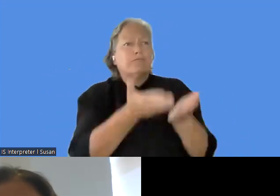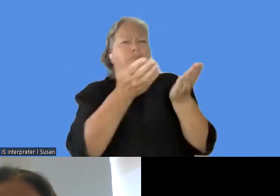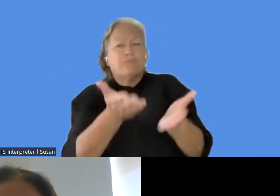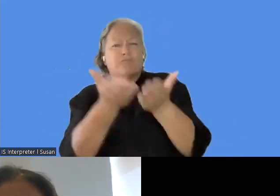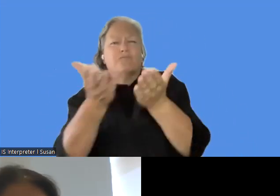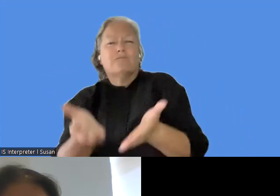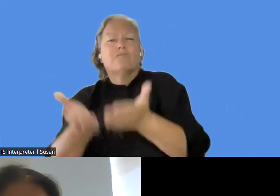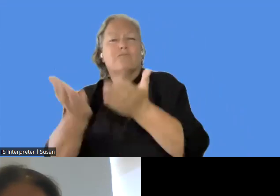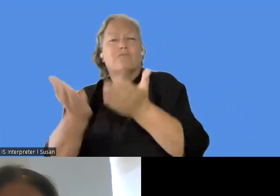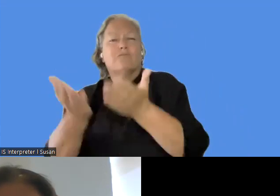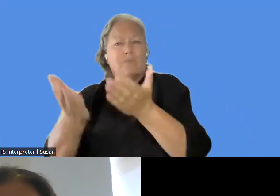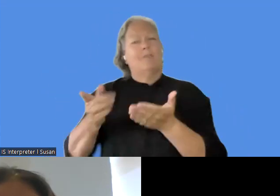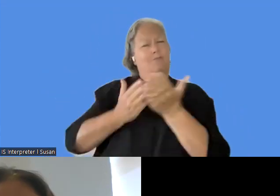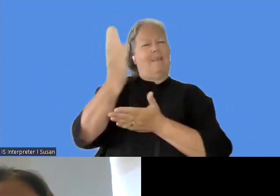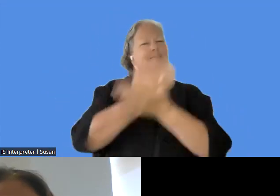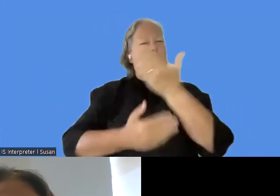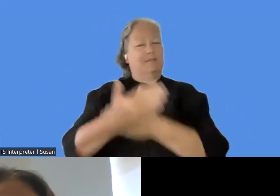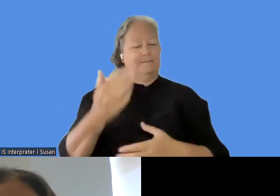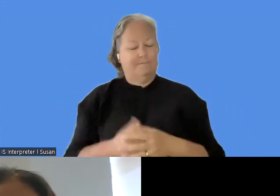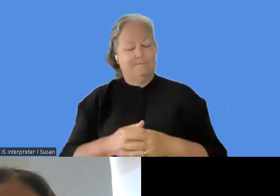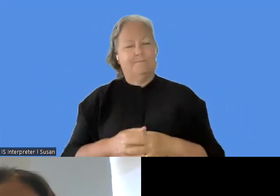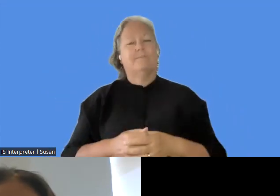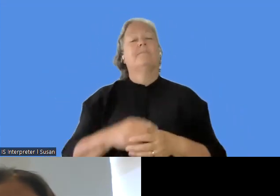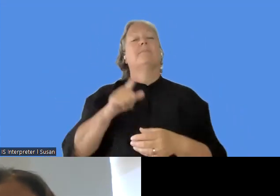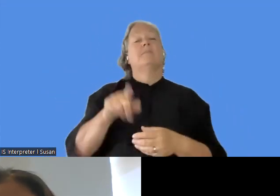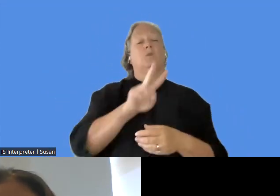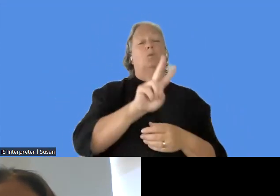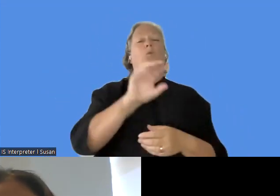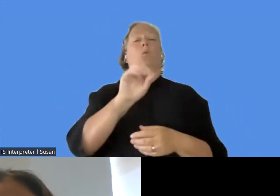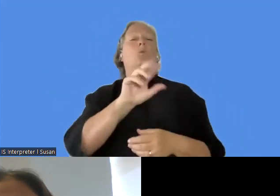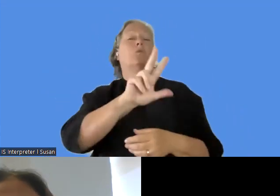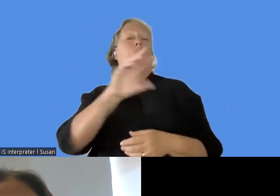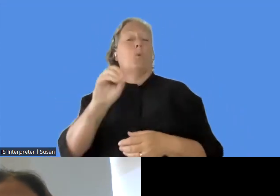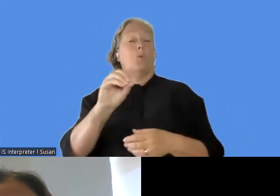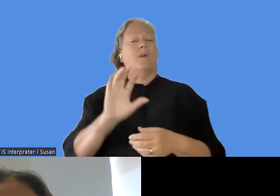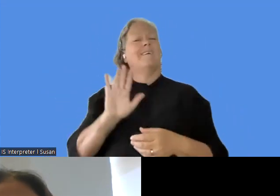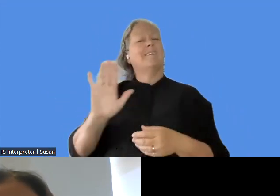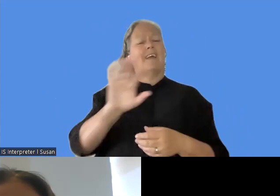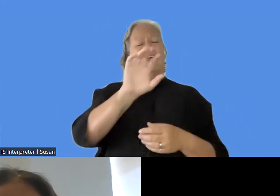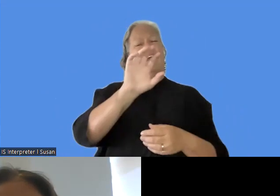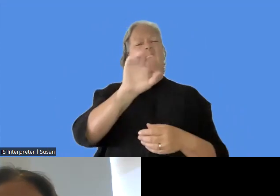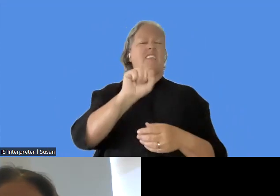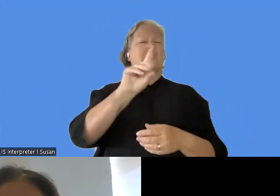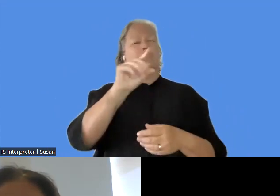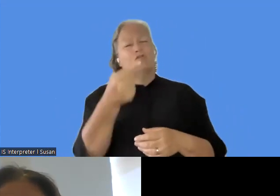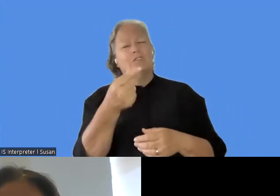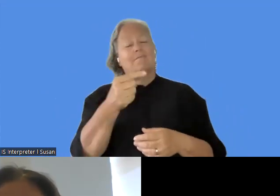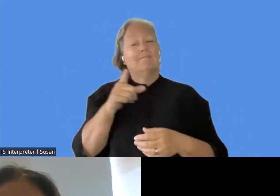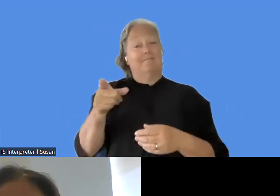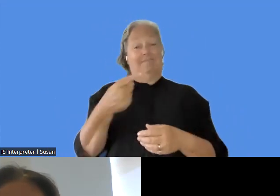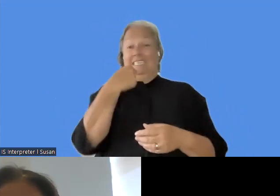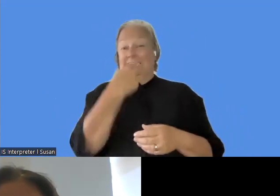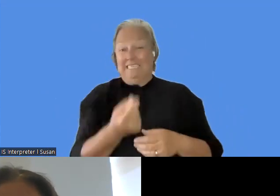disabilities. The 2030 Agenda for Sustainable Development clearly states that the